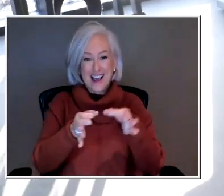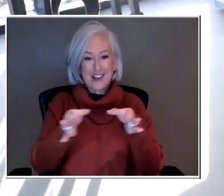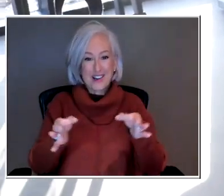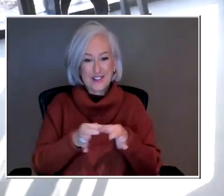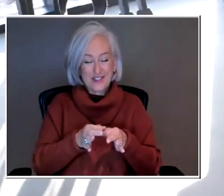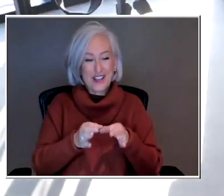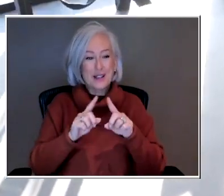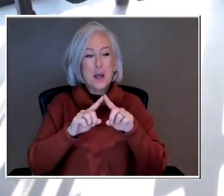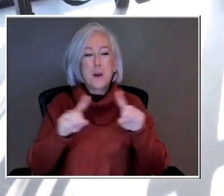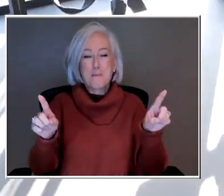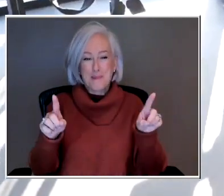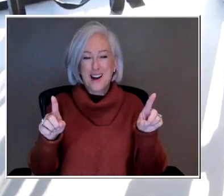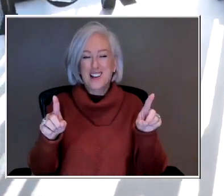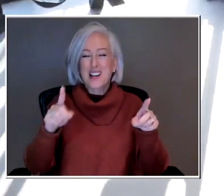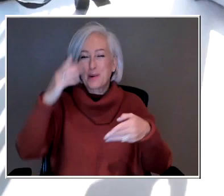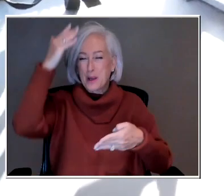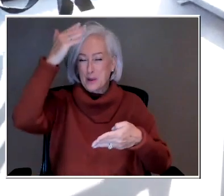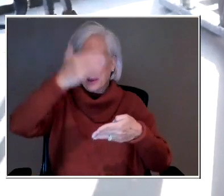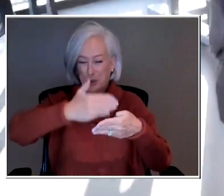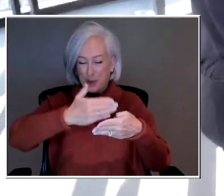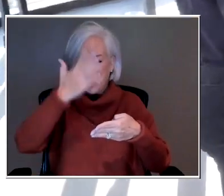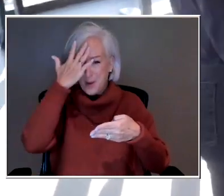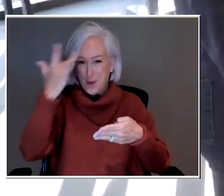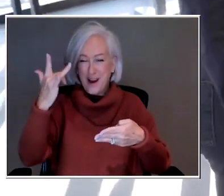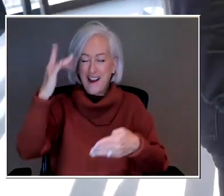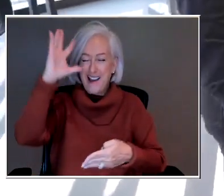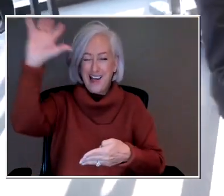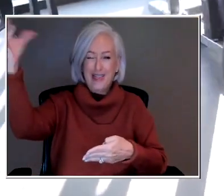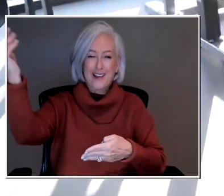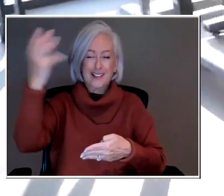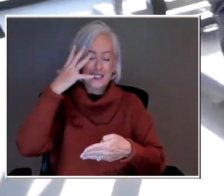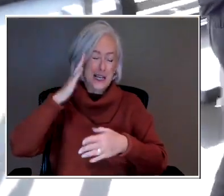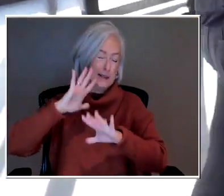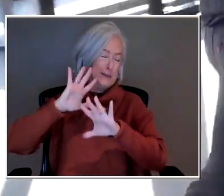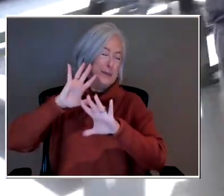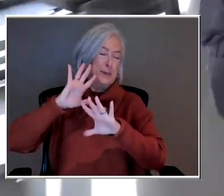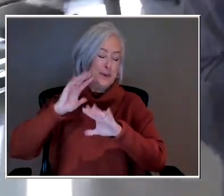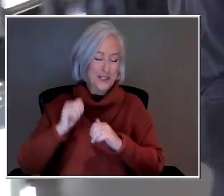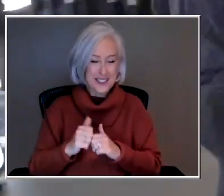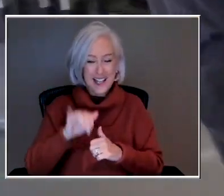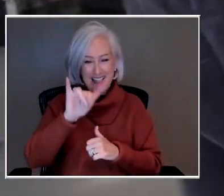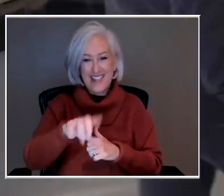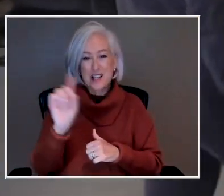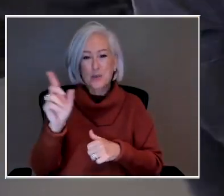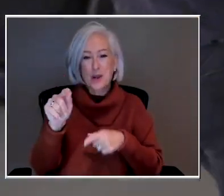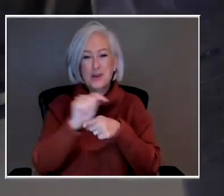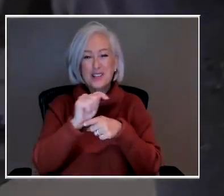through, so we're dim a little, but that's where we train out there. But come on over.